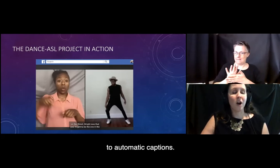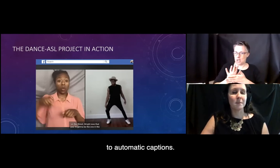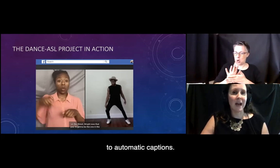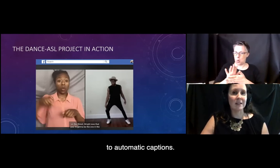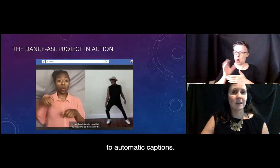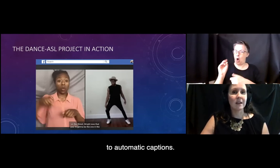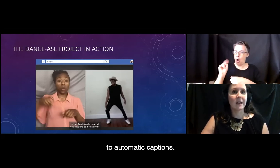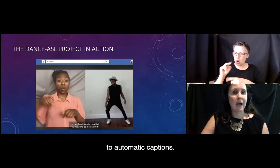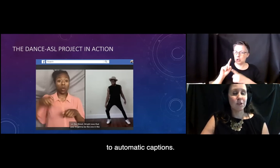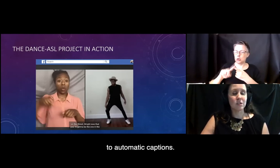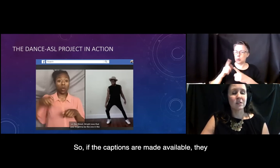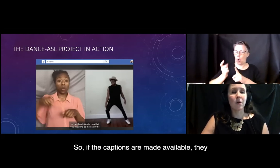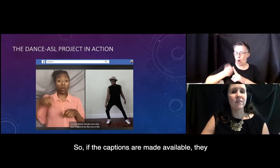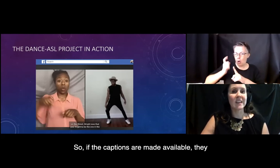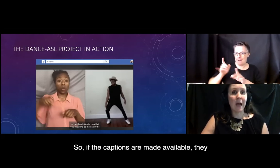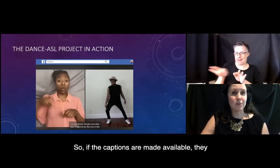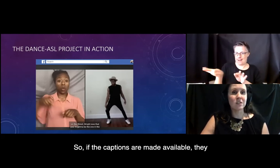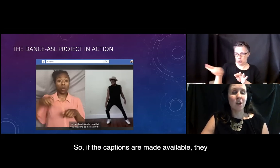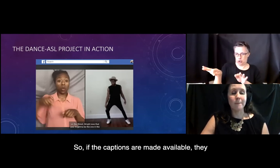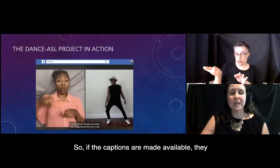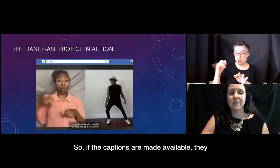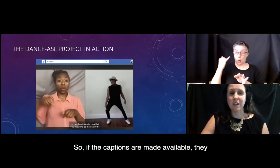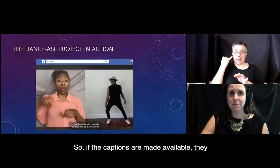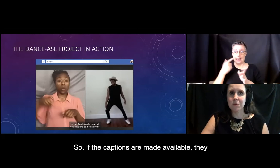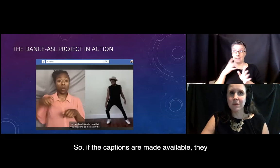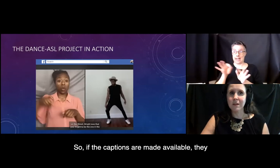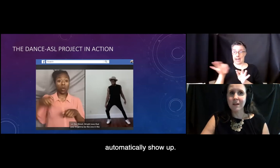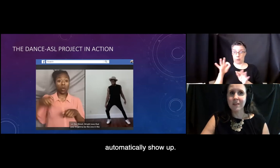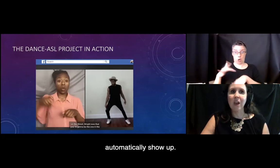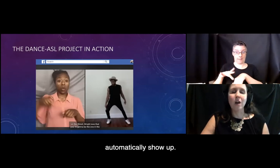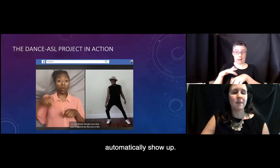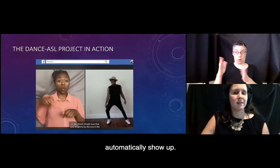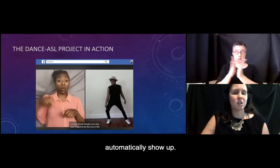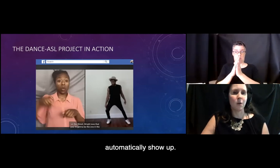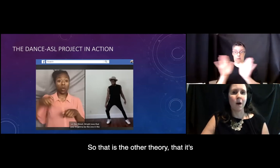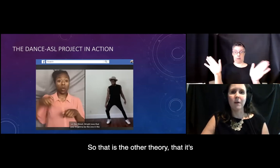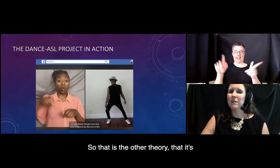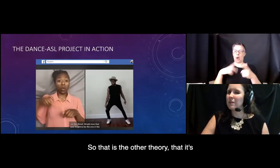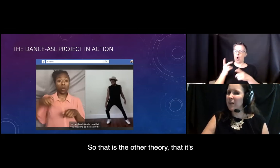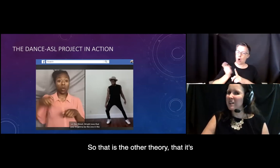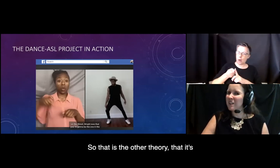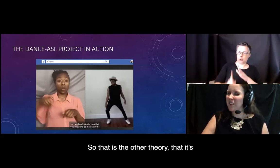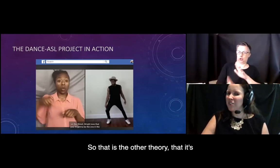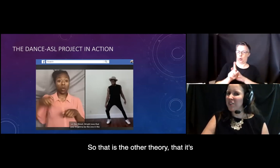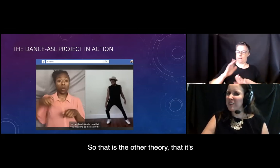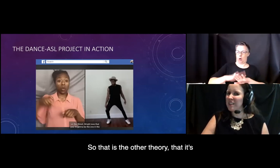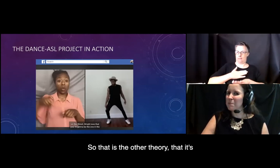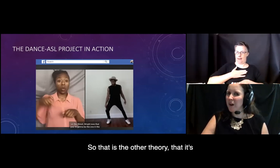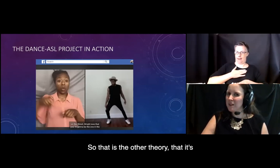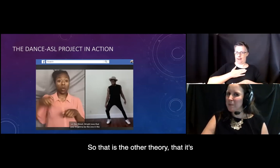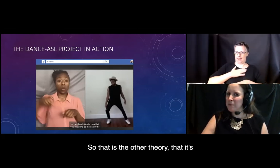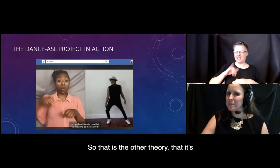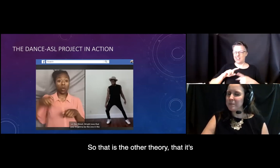to automatic captions. So if the captions are made available, they automatically show up. So that's the other theory, that